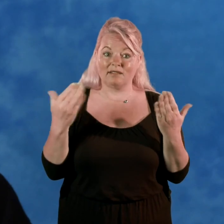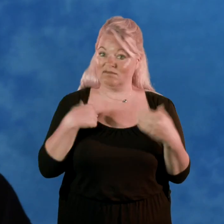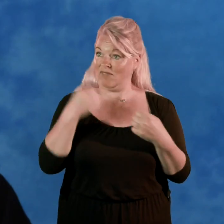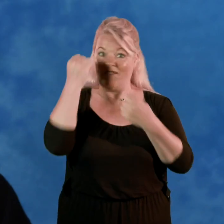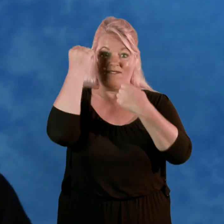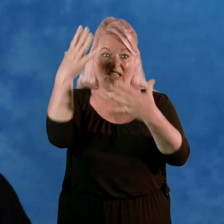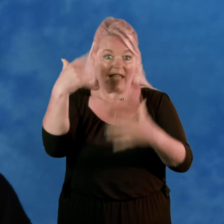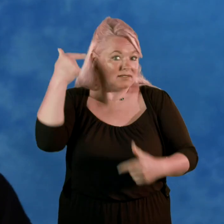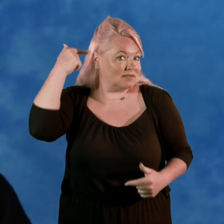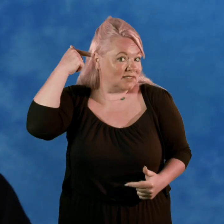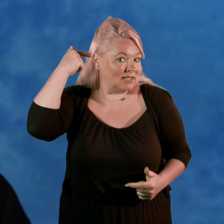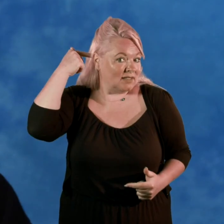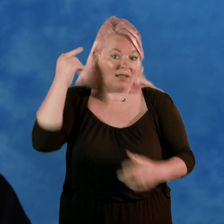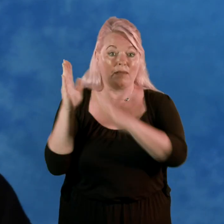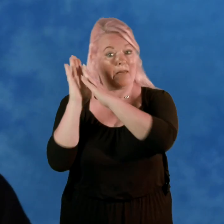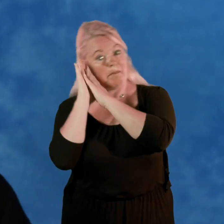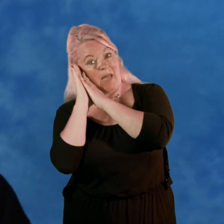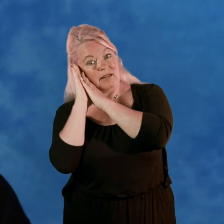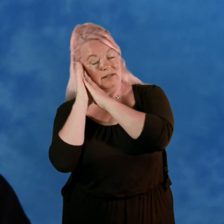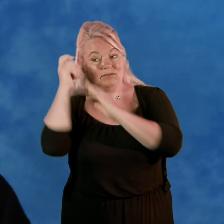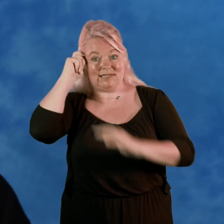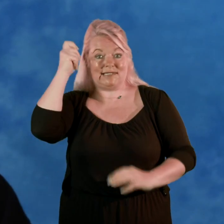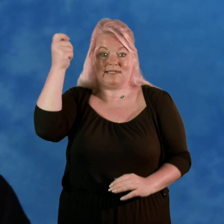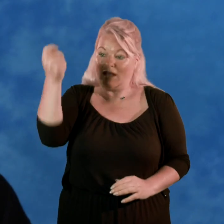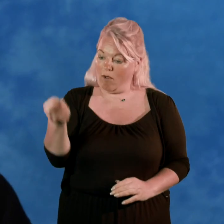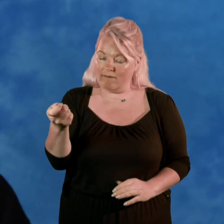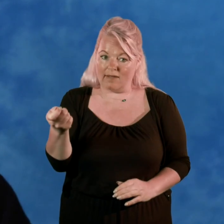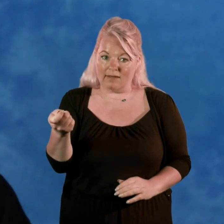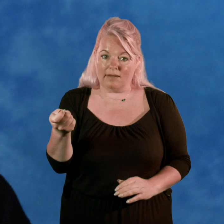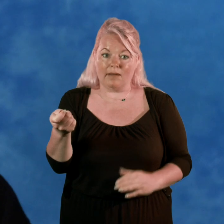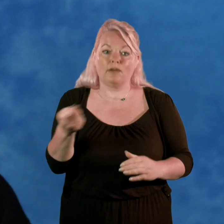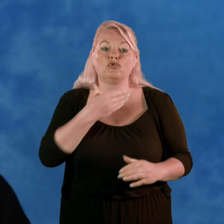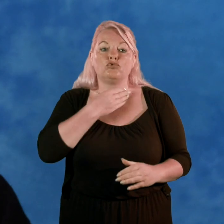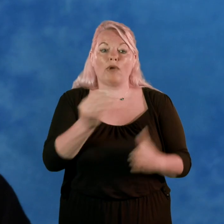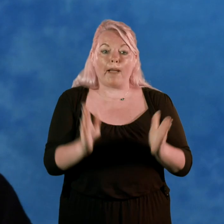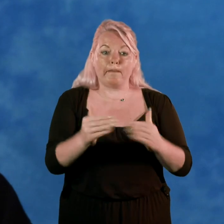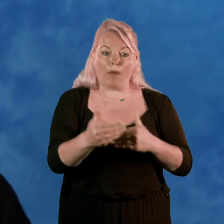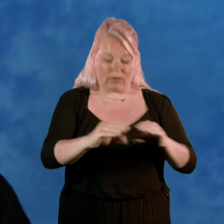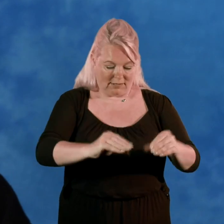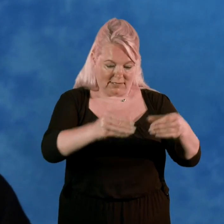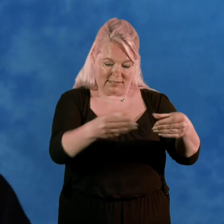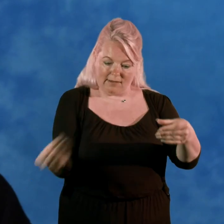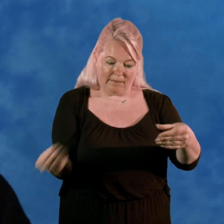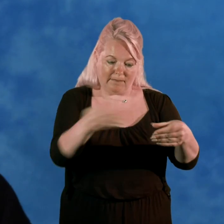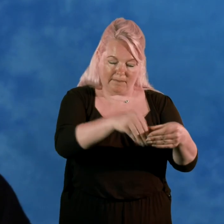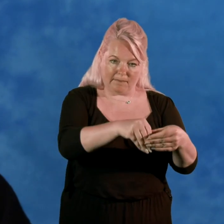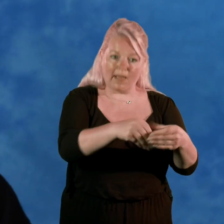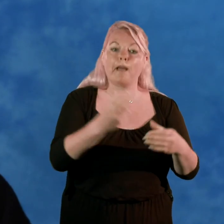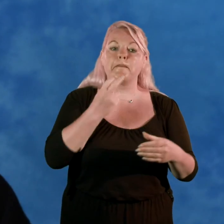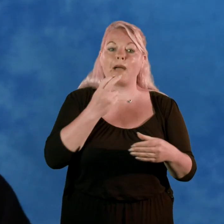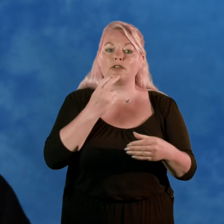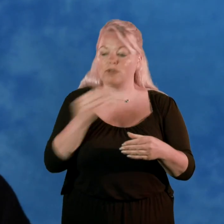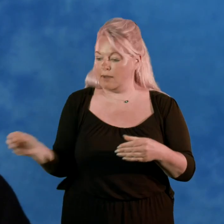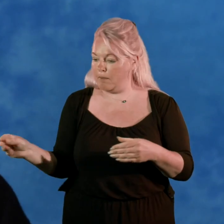forget it's there until bedtime, when off it comes back into its box and the battery goes back on